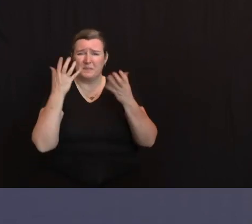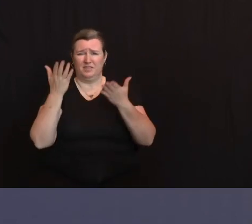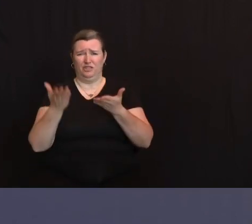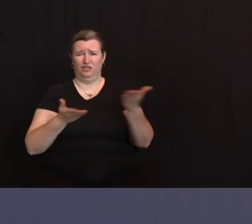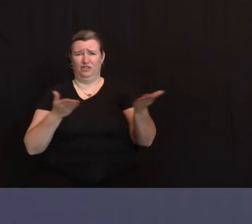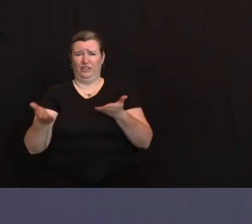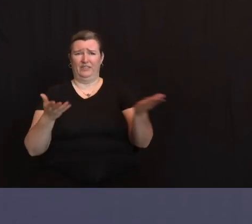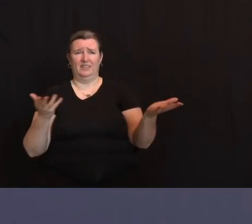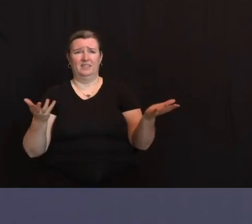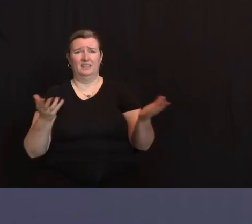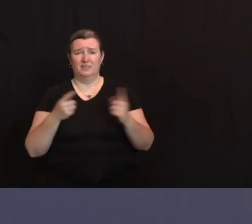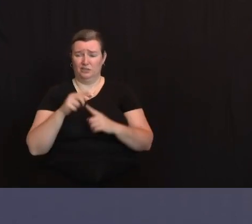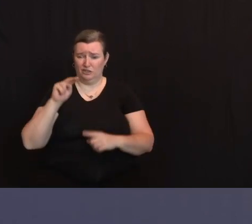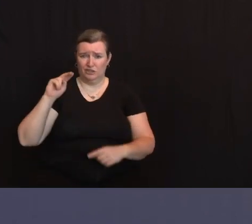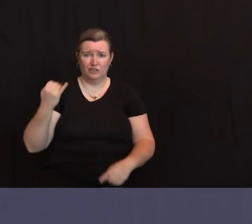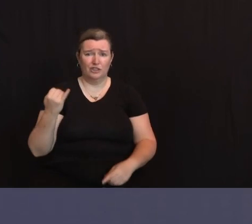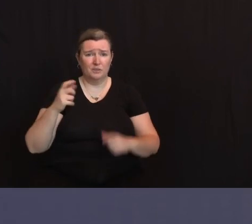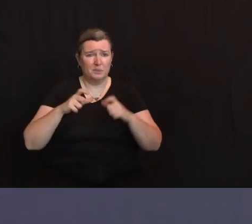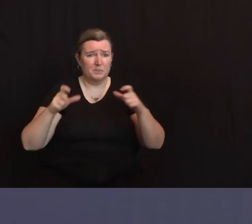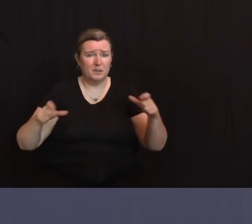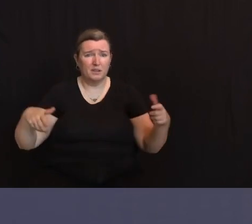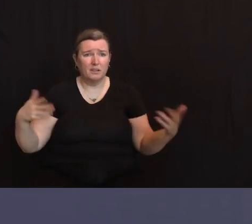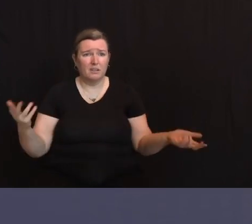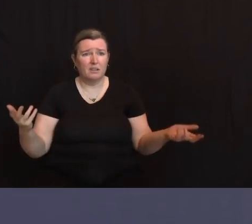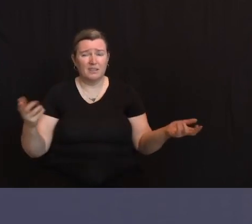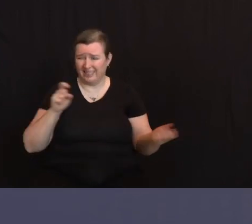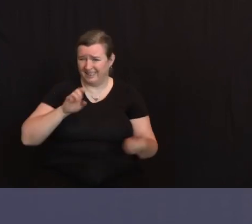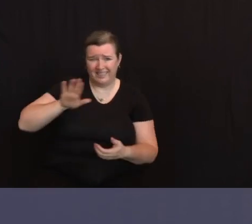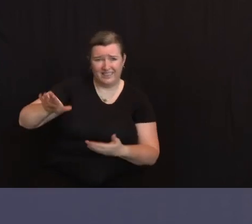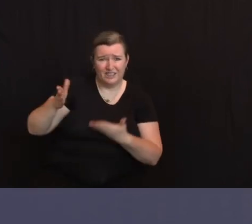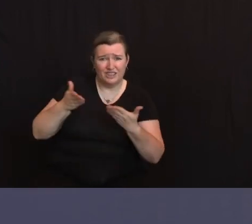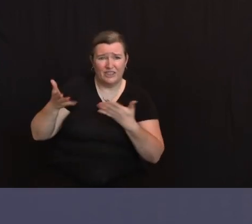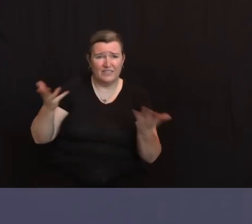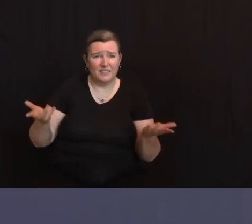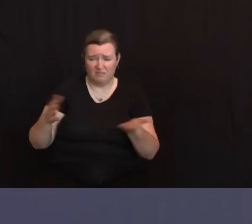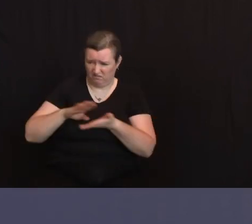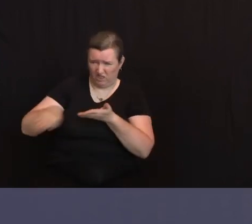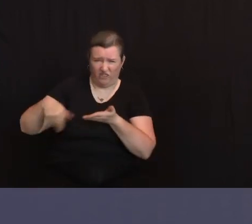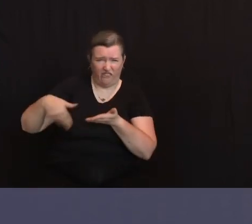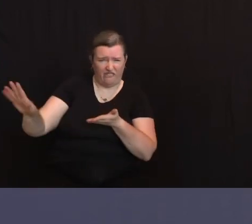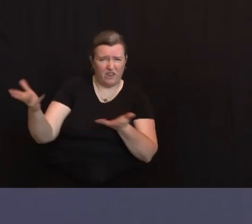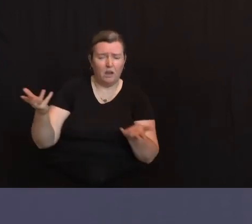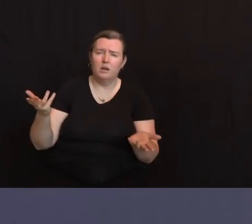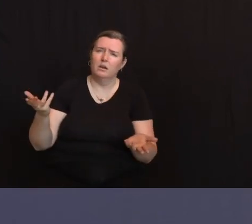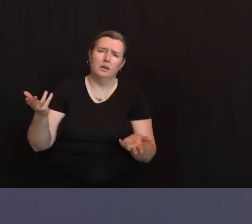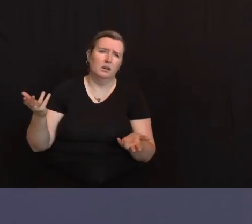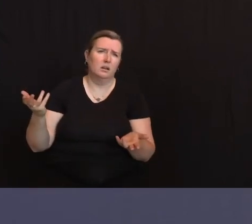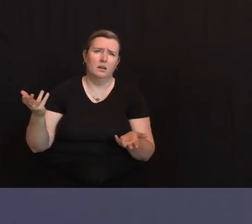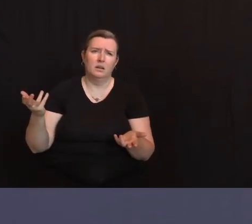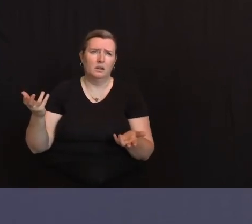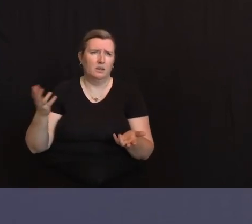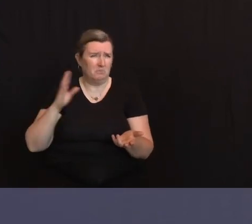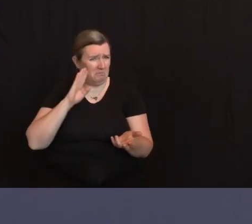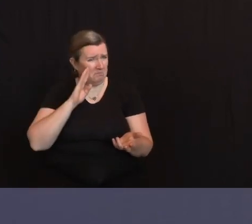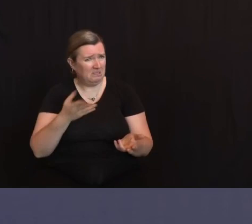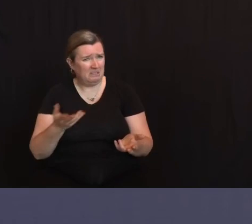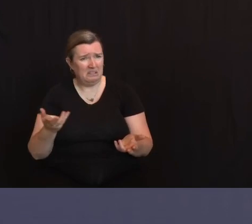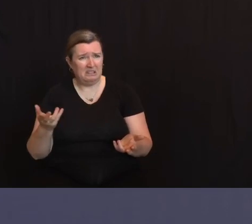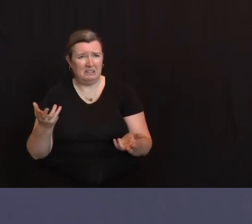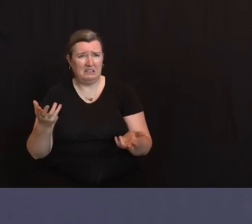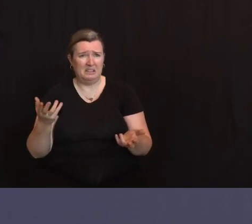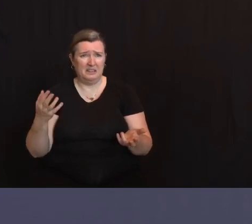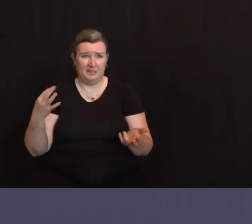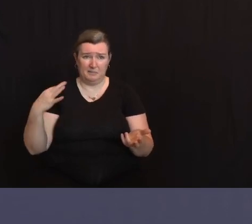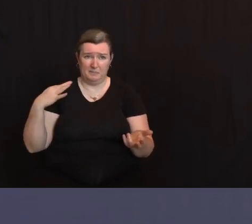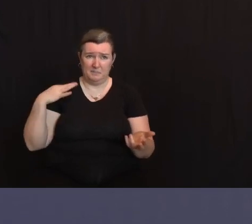need, where is it written? Who thinks that laying them off somehow benefits New